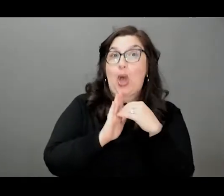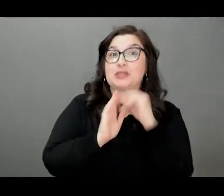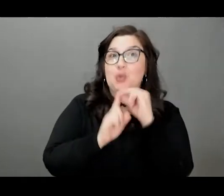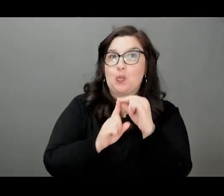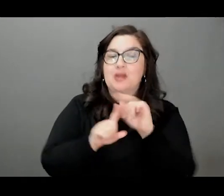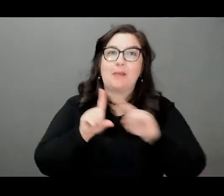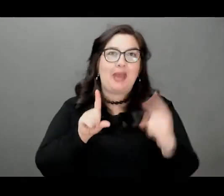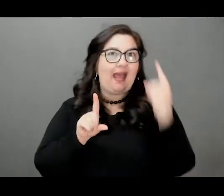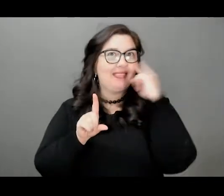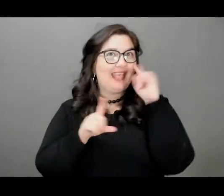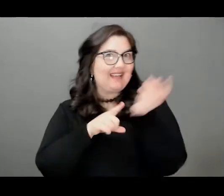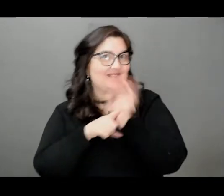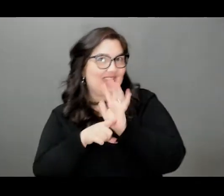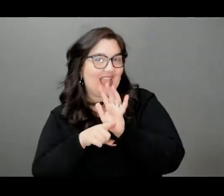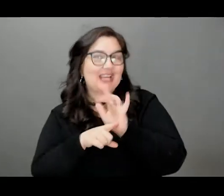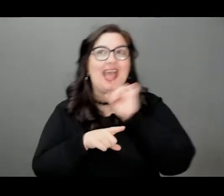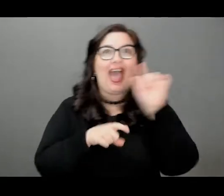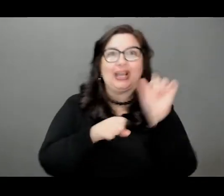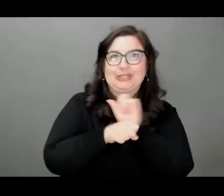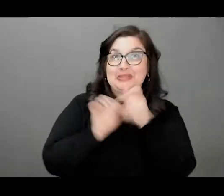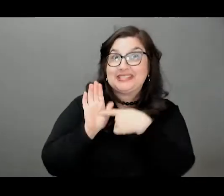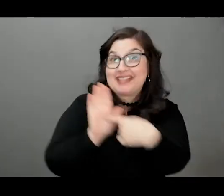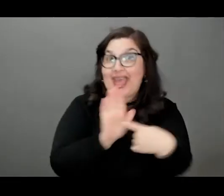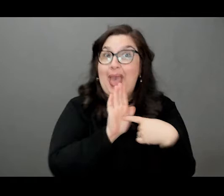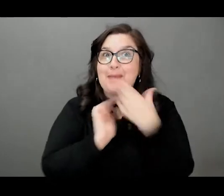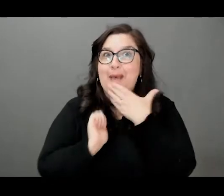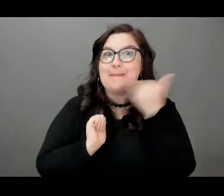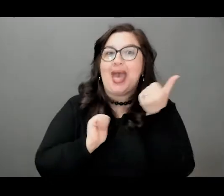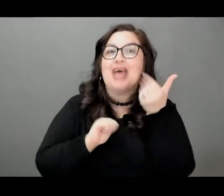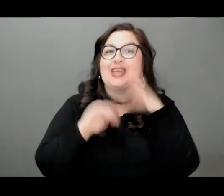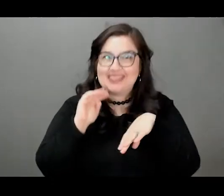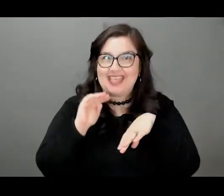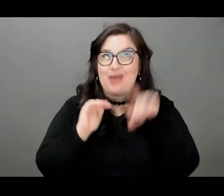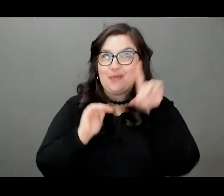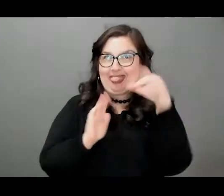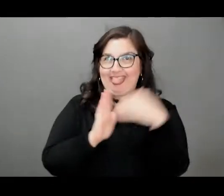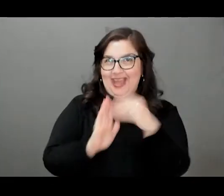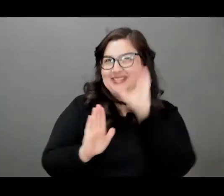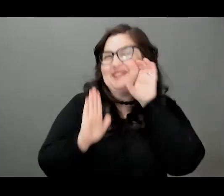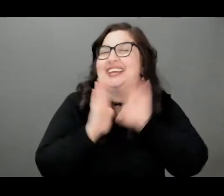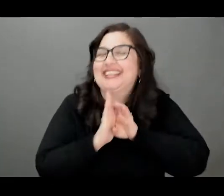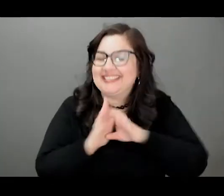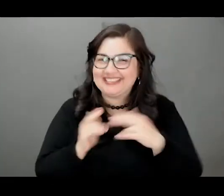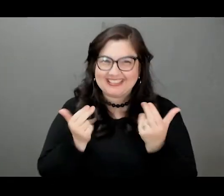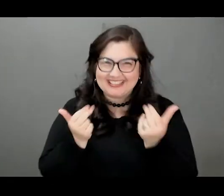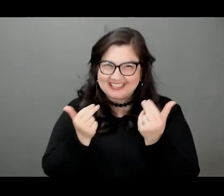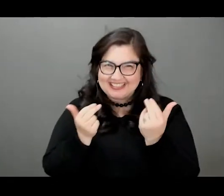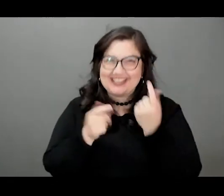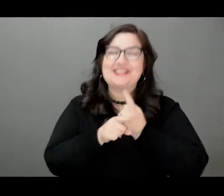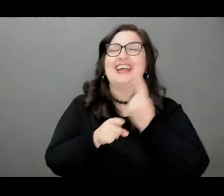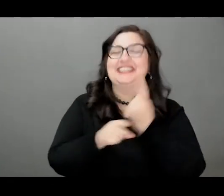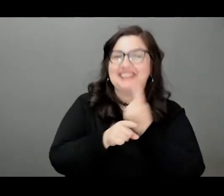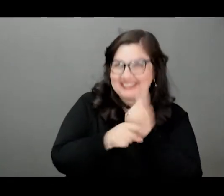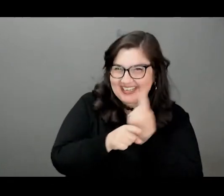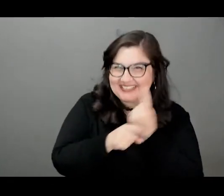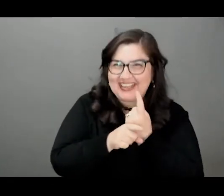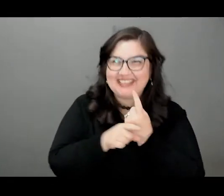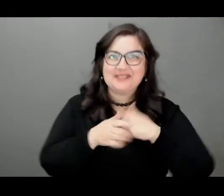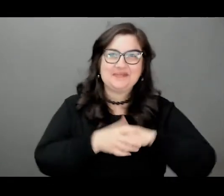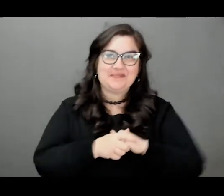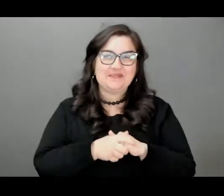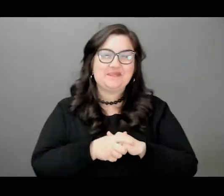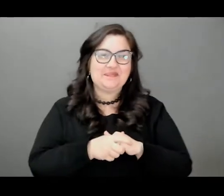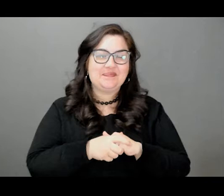right? Picture is better than 1,000 words, and I think a video or an actual demo is worth more than